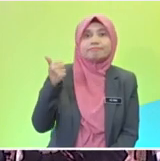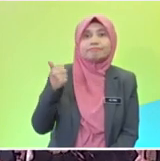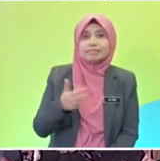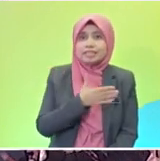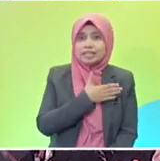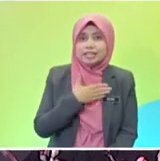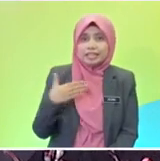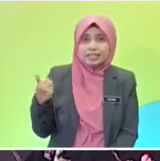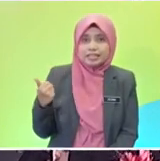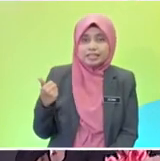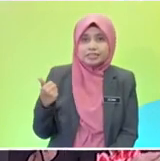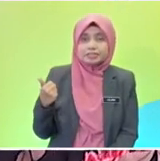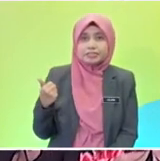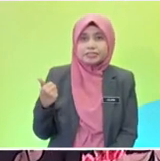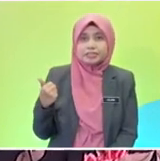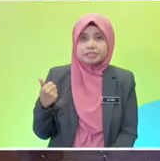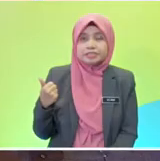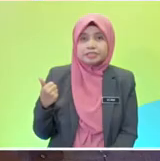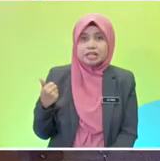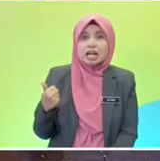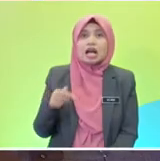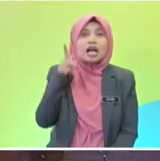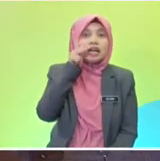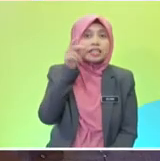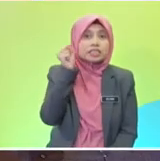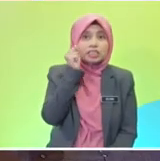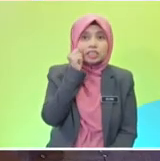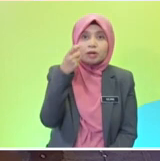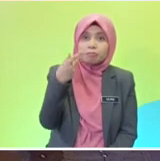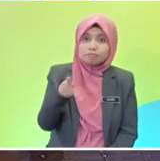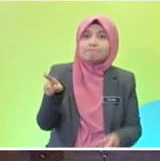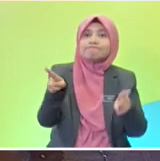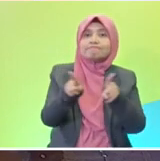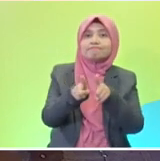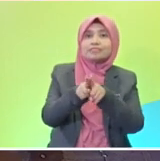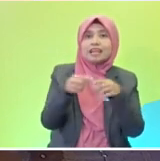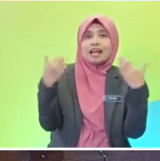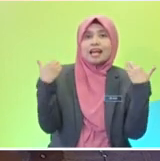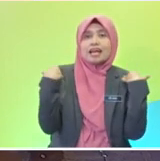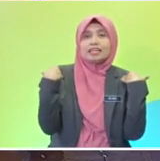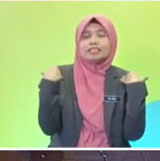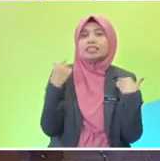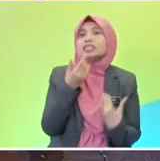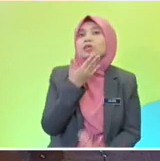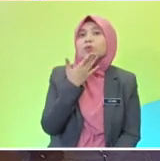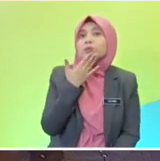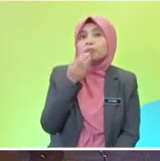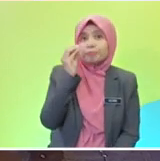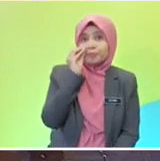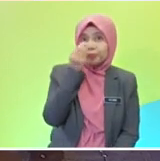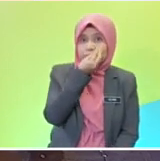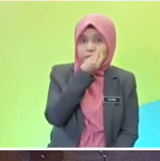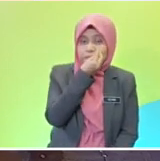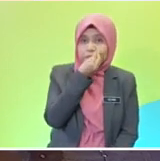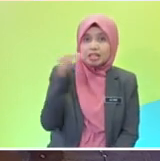And teacher, with me I have a beautiful yellow flower. Okay, I think that needs more